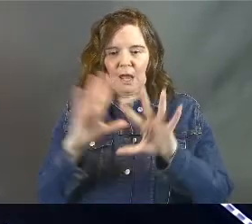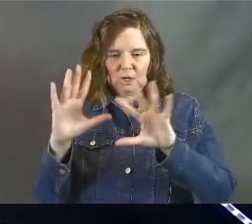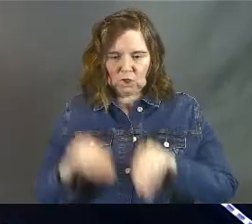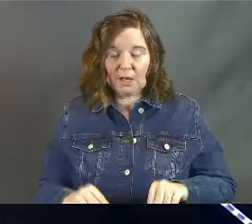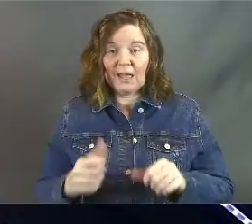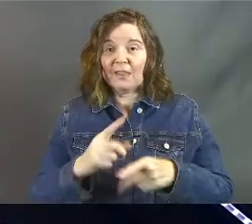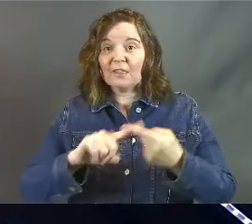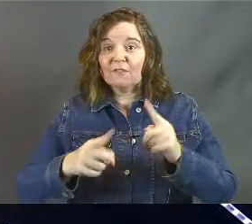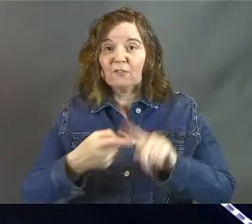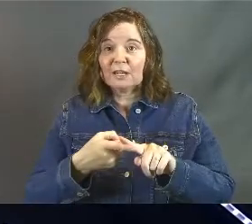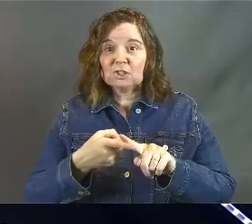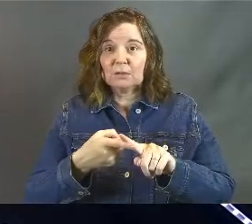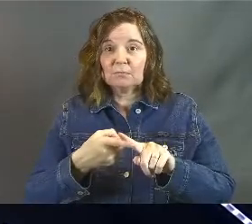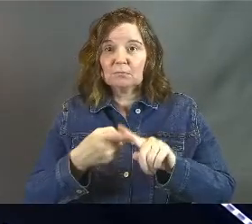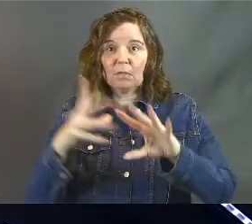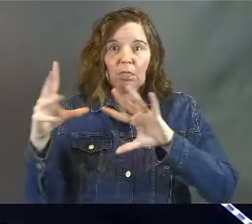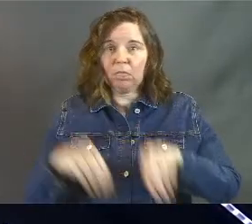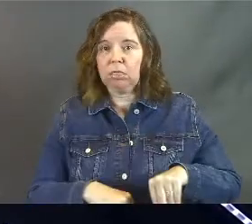friendship